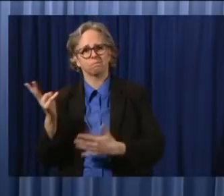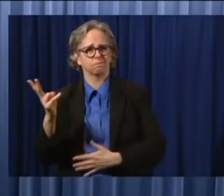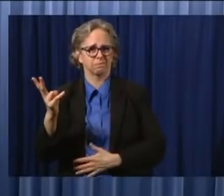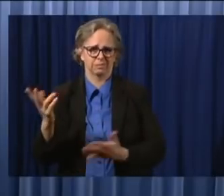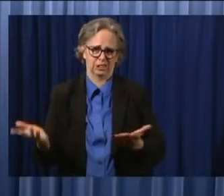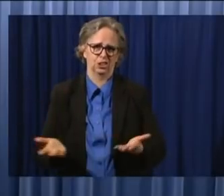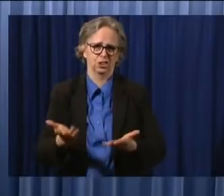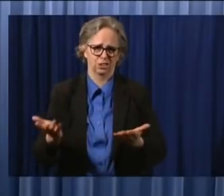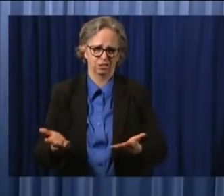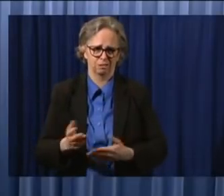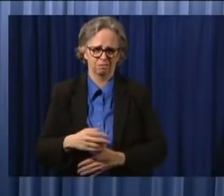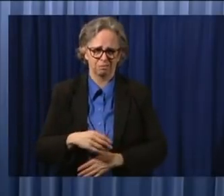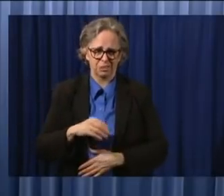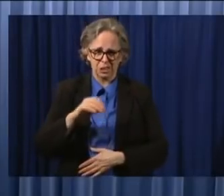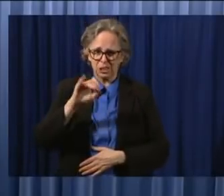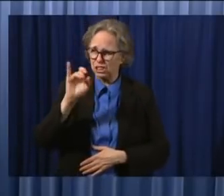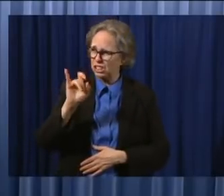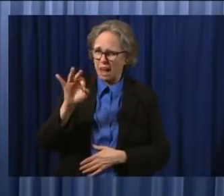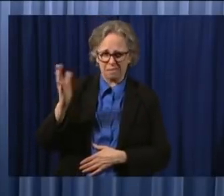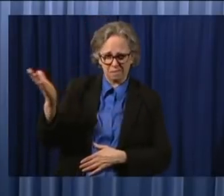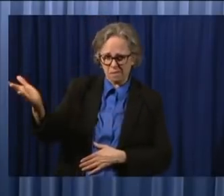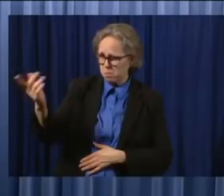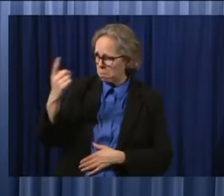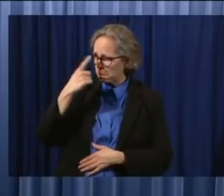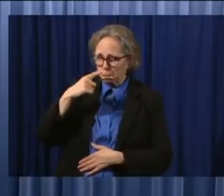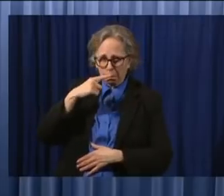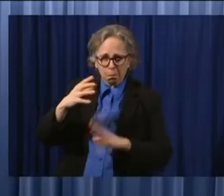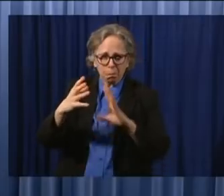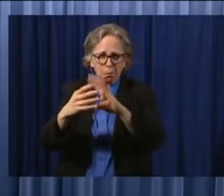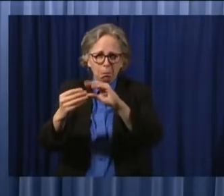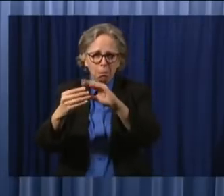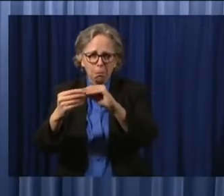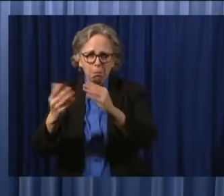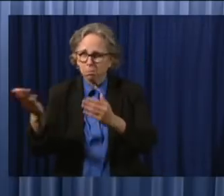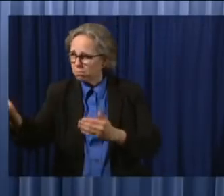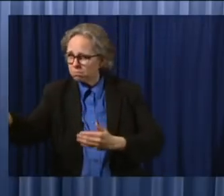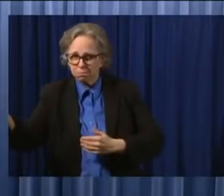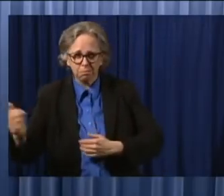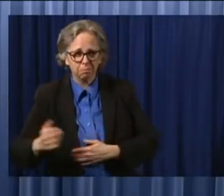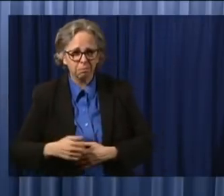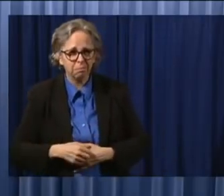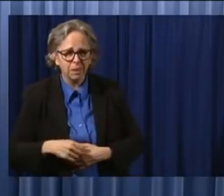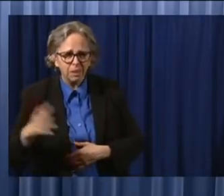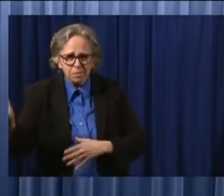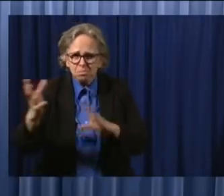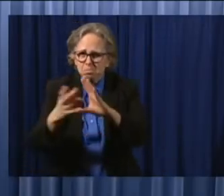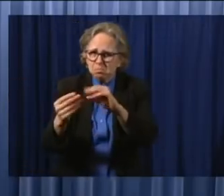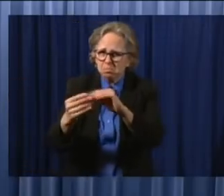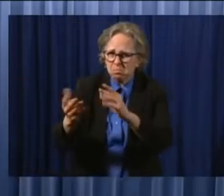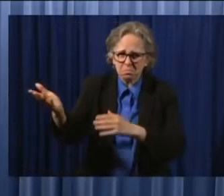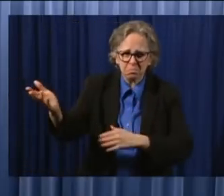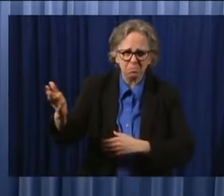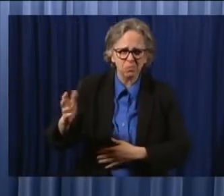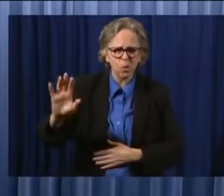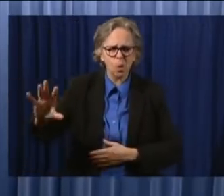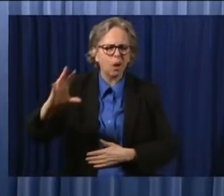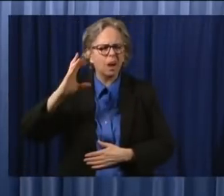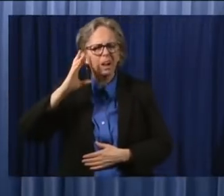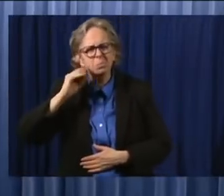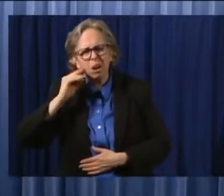Jeff, I wonder if we could maybe start off with you, and you could talk a little bit maybe about your